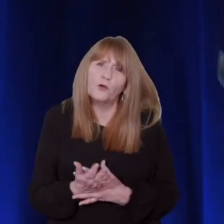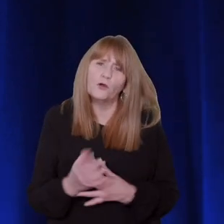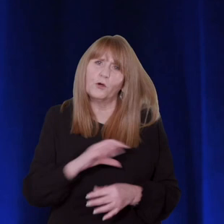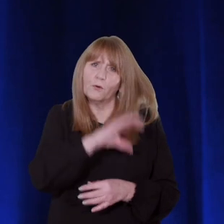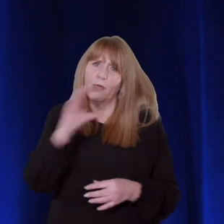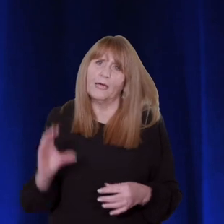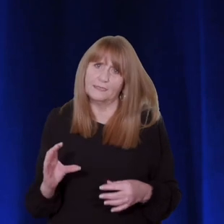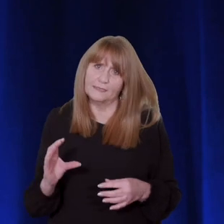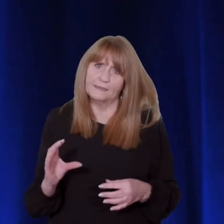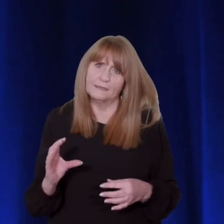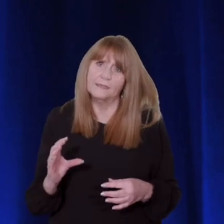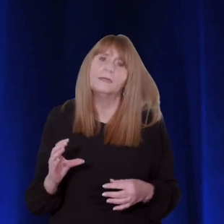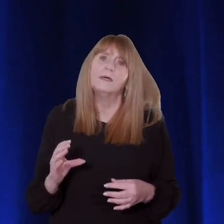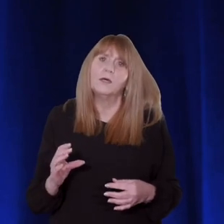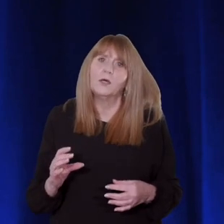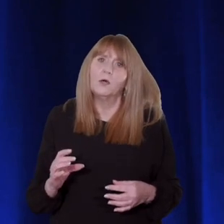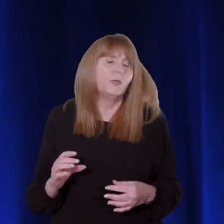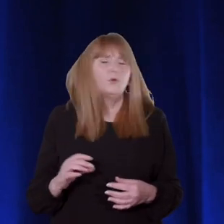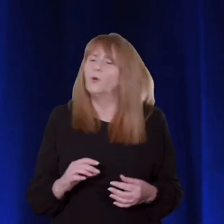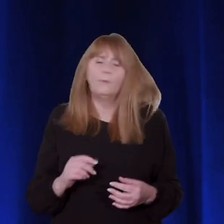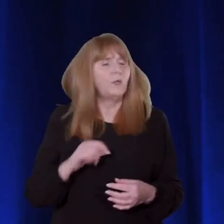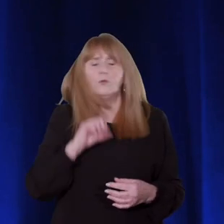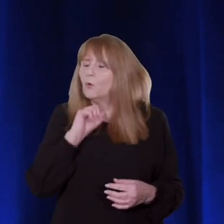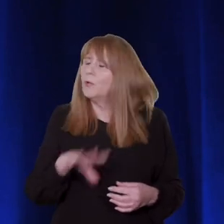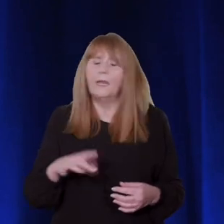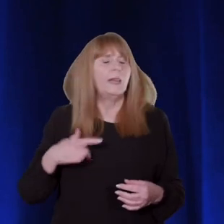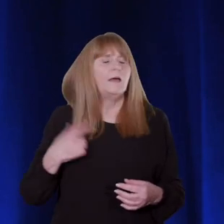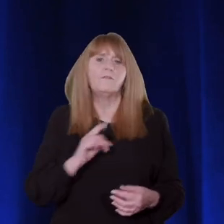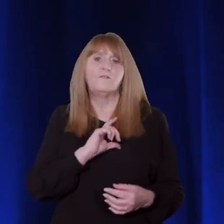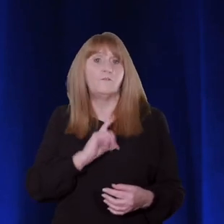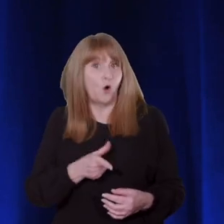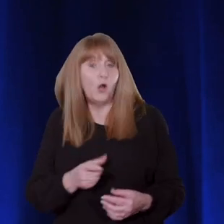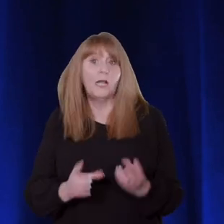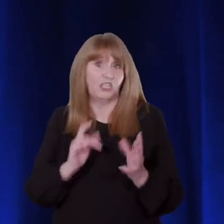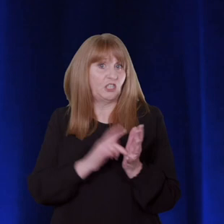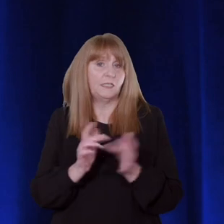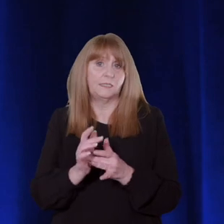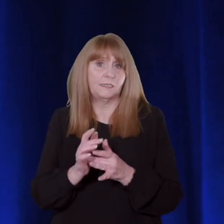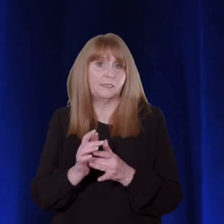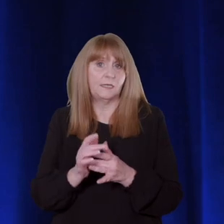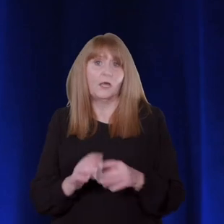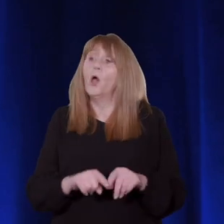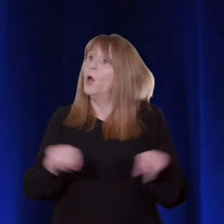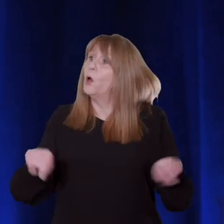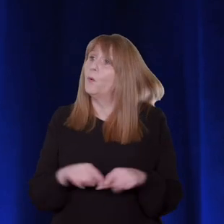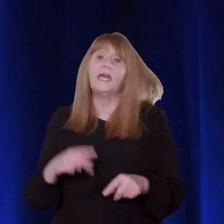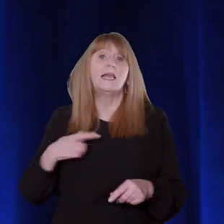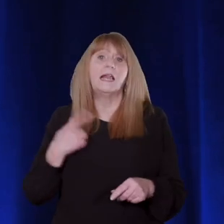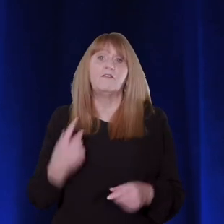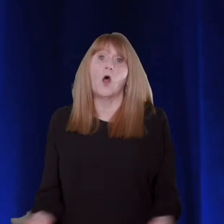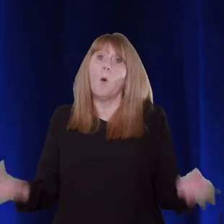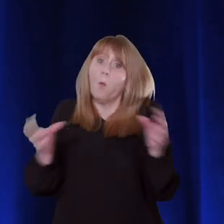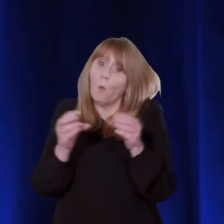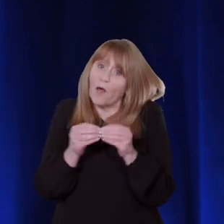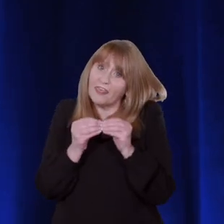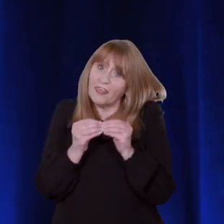take over our lives. We don't live for Jesus. We live with Jesus. Jesus said, I'm the way, the truth, and the life. The